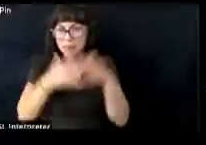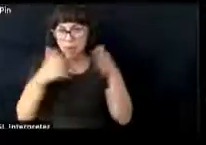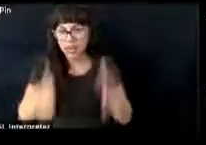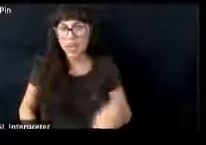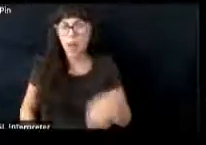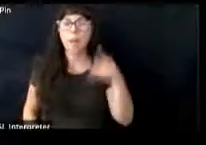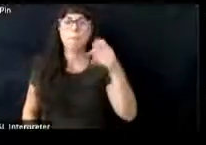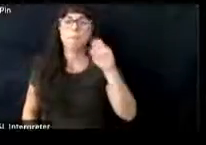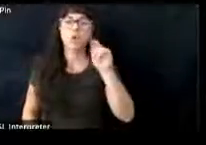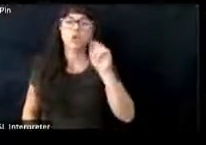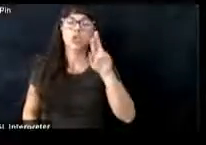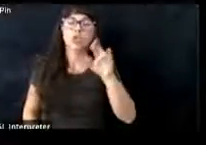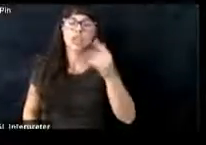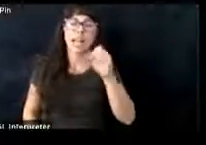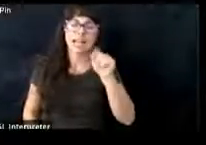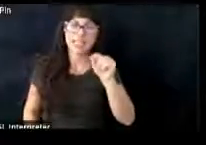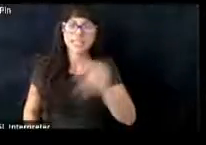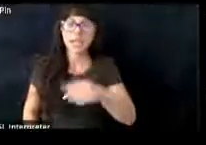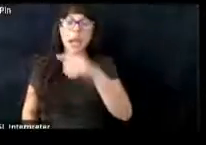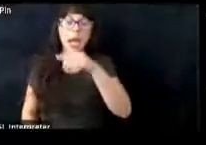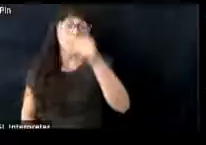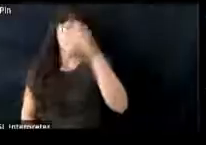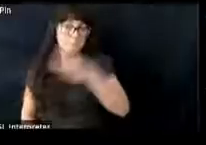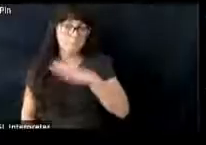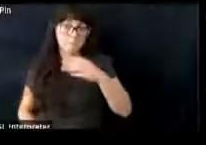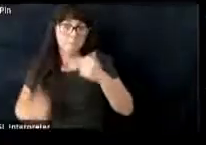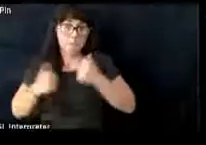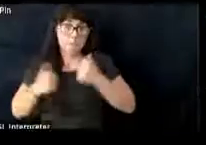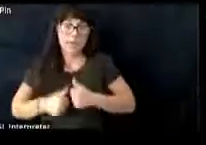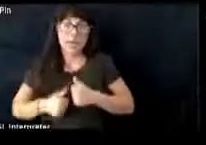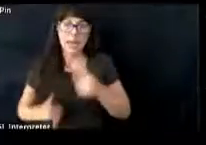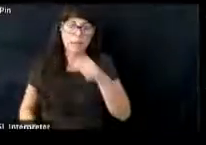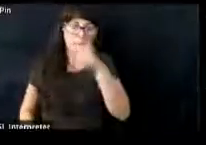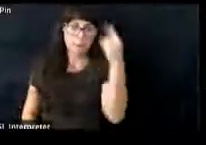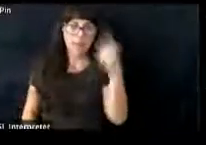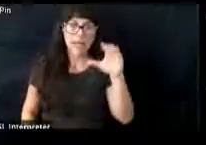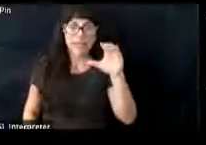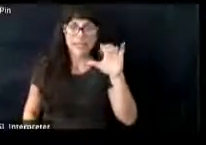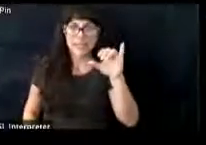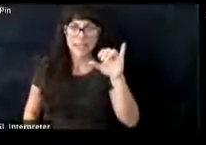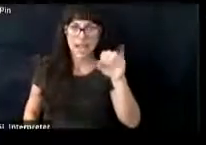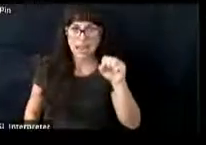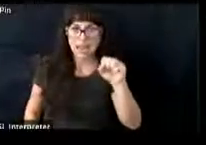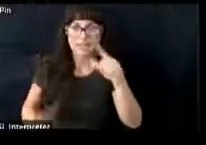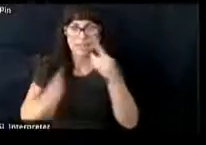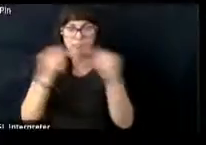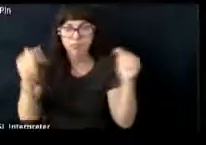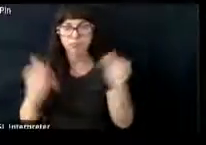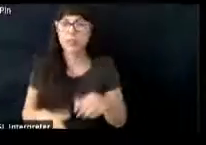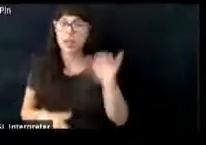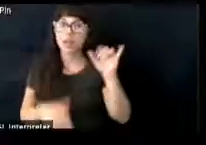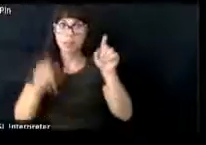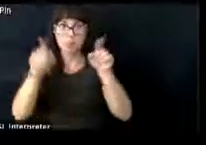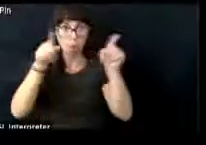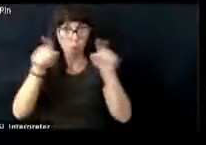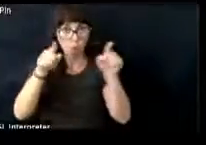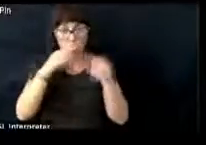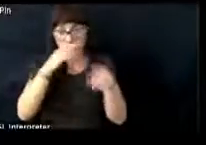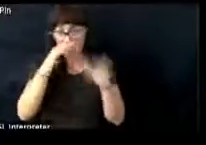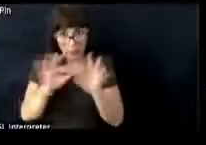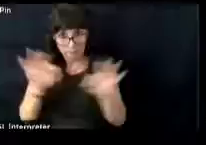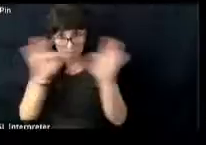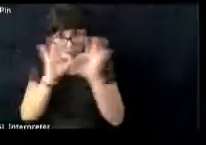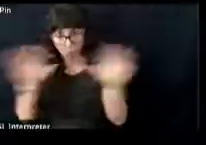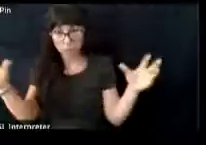Black, NCIS, and more. Thus, it is essential to the economies of Santa Clarita and Simi Valley that they are in a